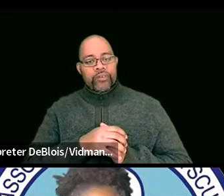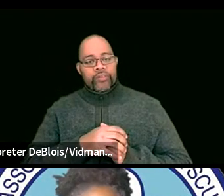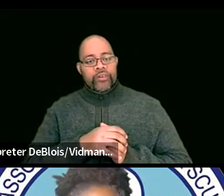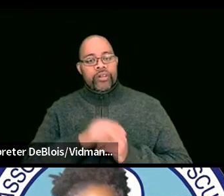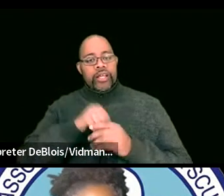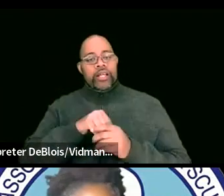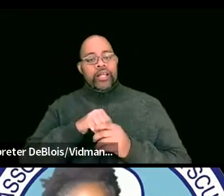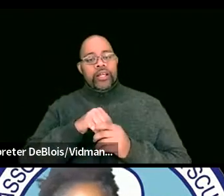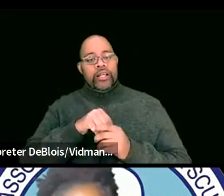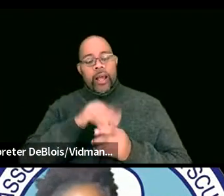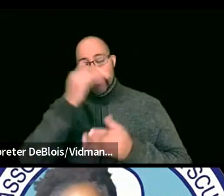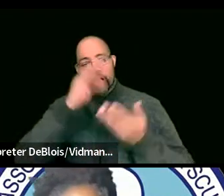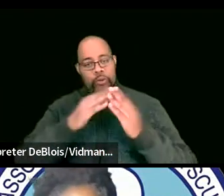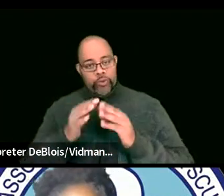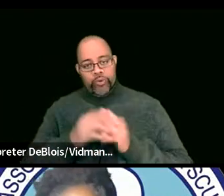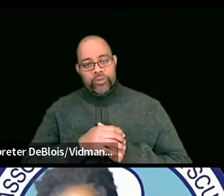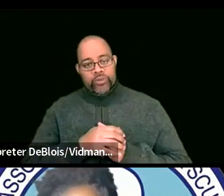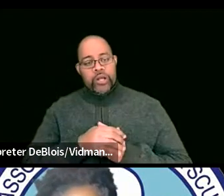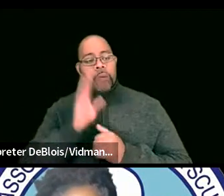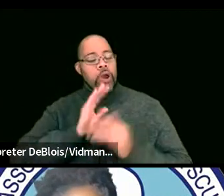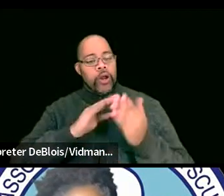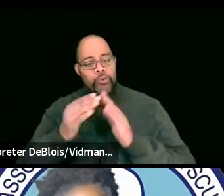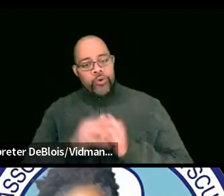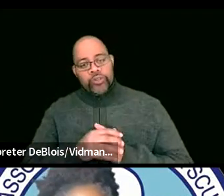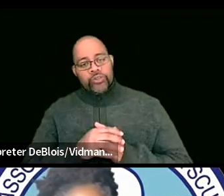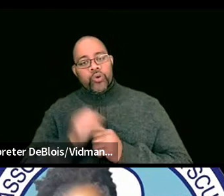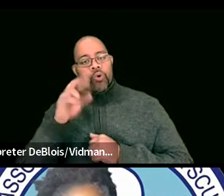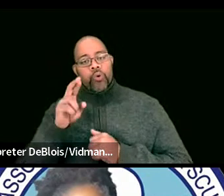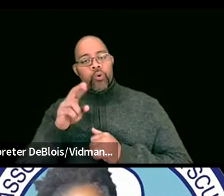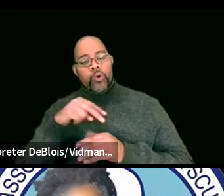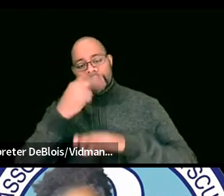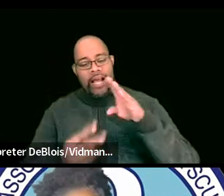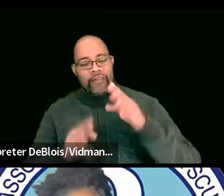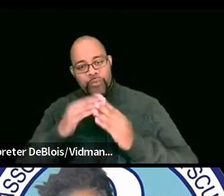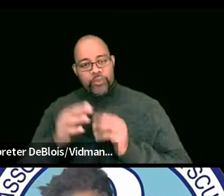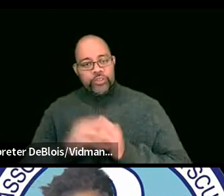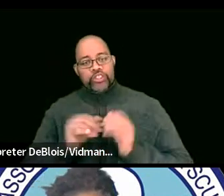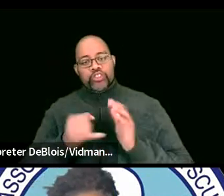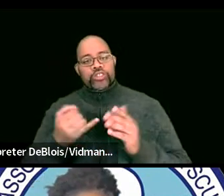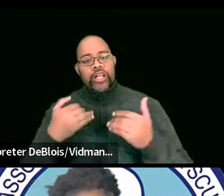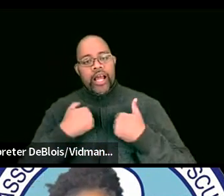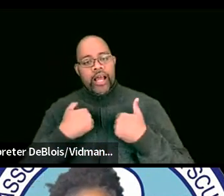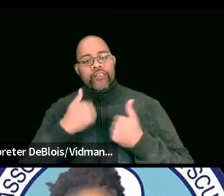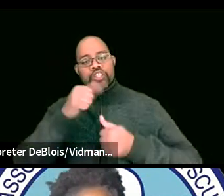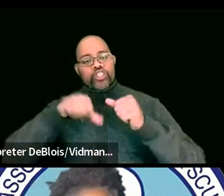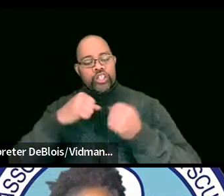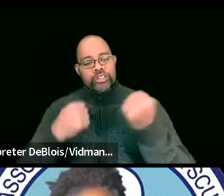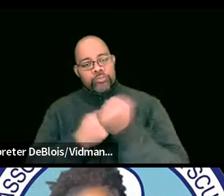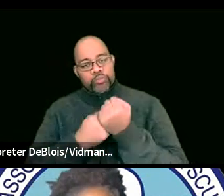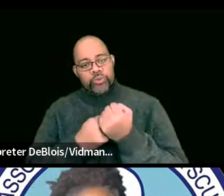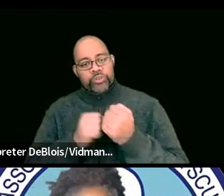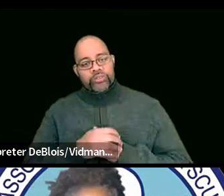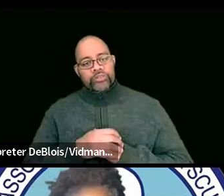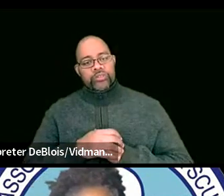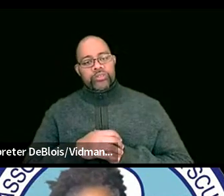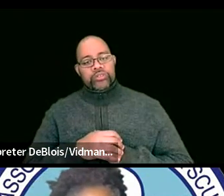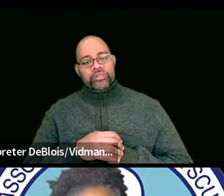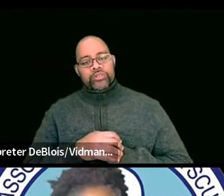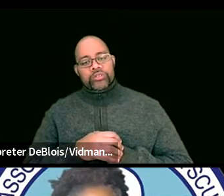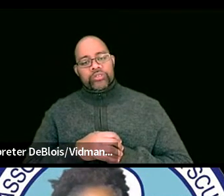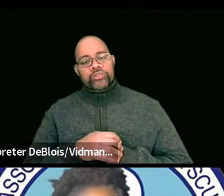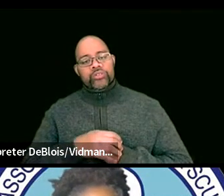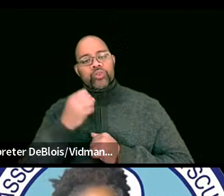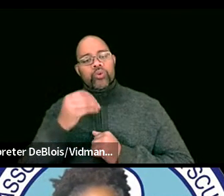in the Black community, brown community, or the diving community, just kind of having each other's backs.